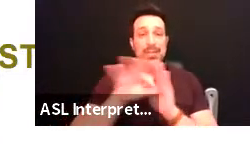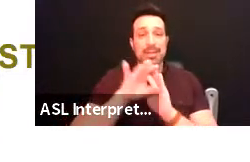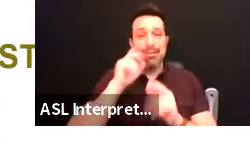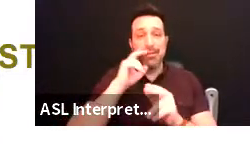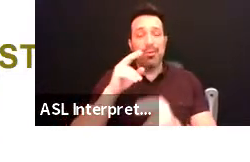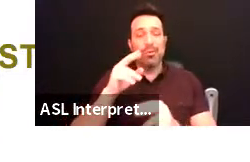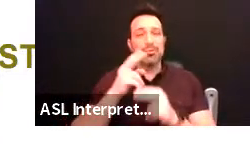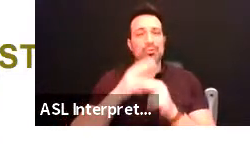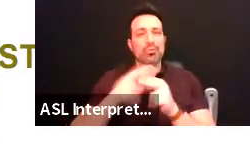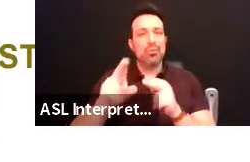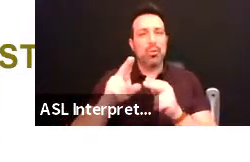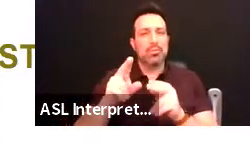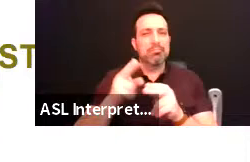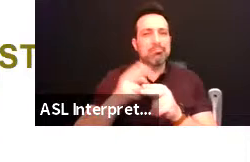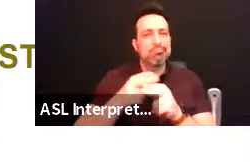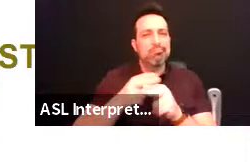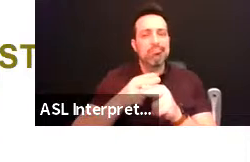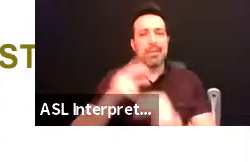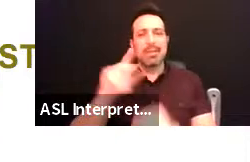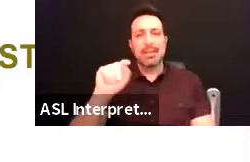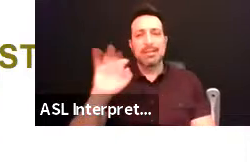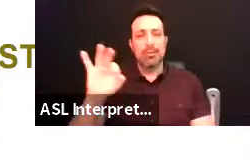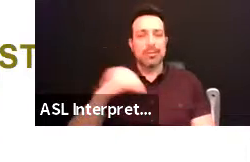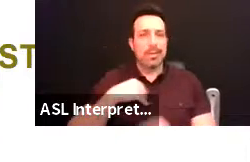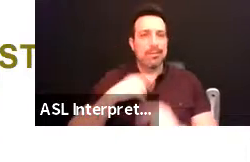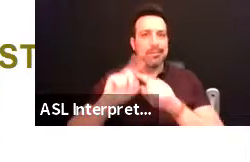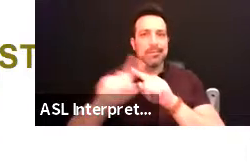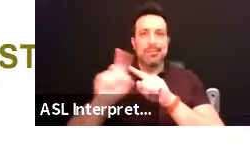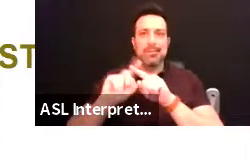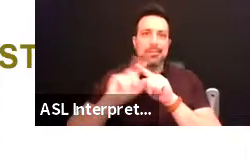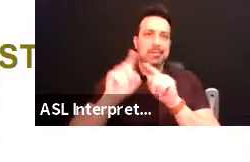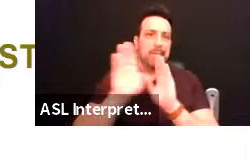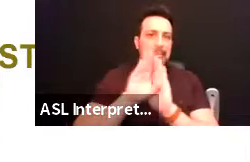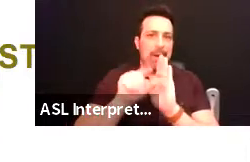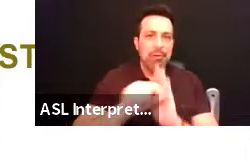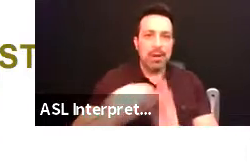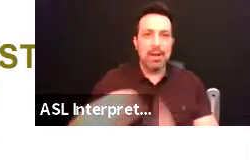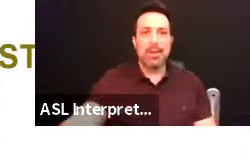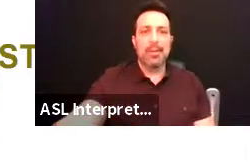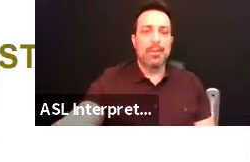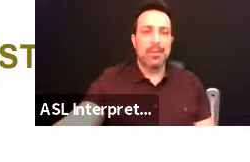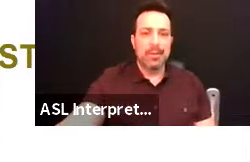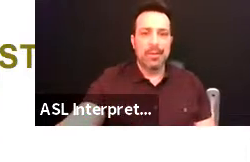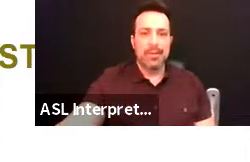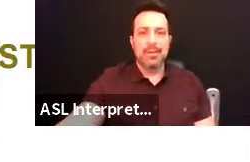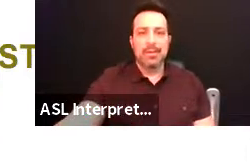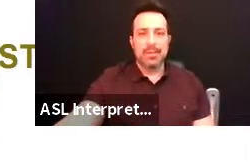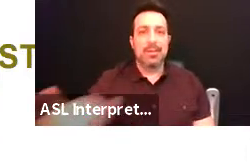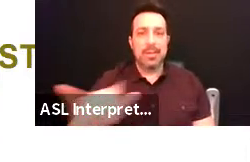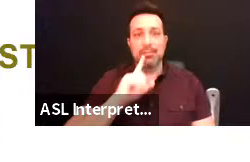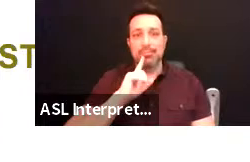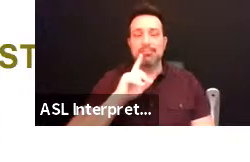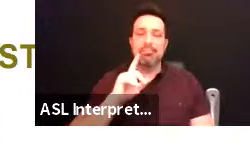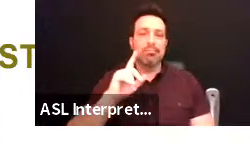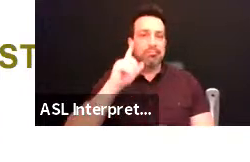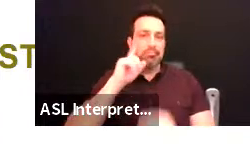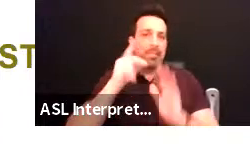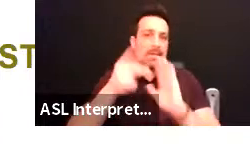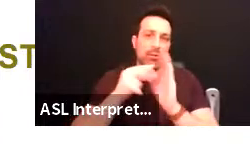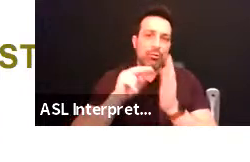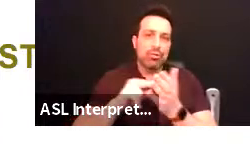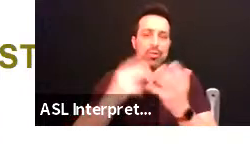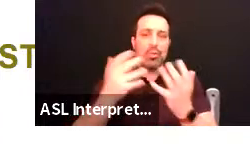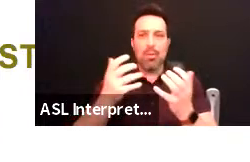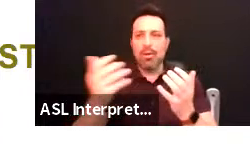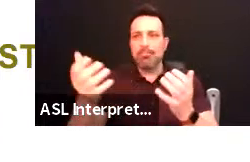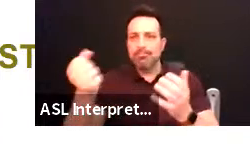task force came from a lot of different backgrounds, and that was definitely very intentional, of course, to get a